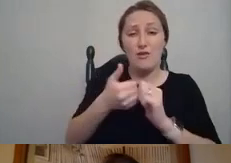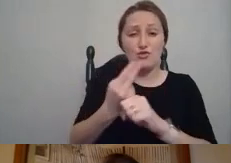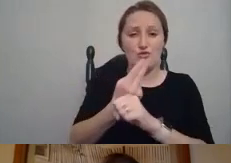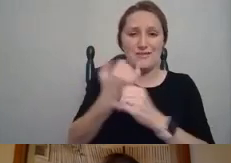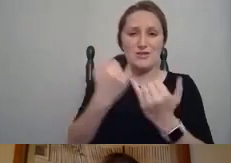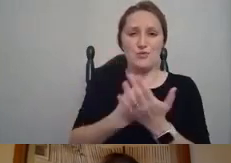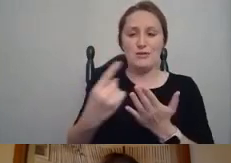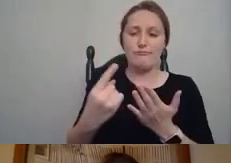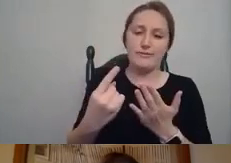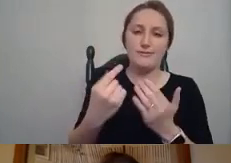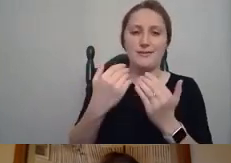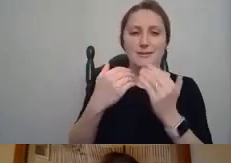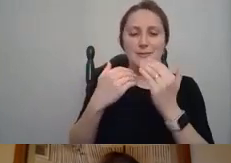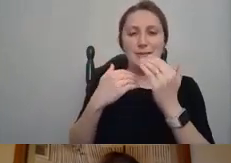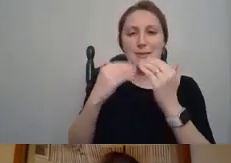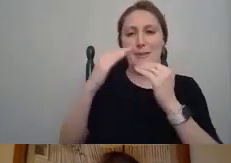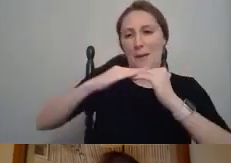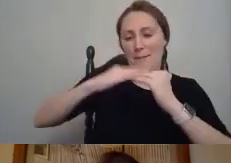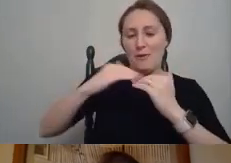but we're going to practice, and